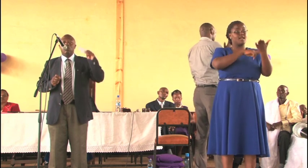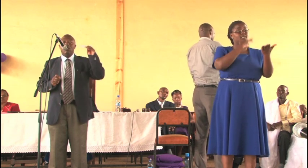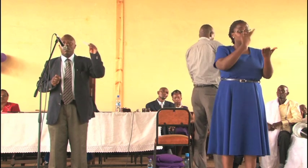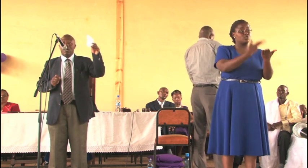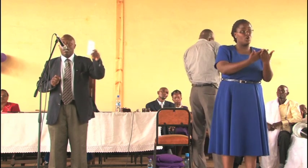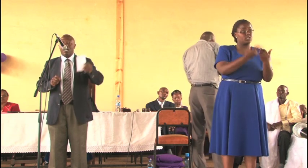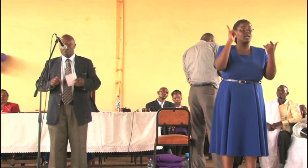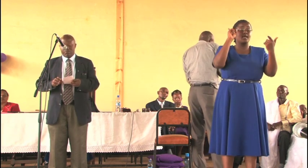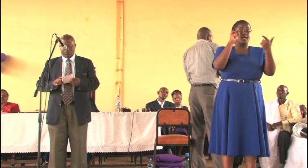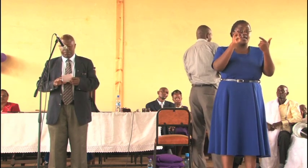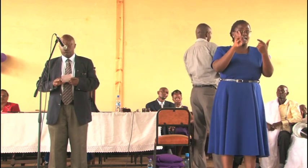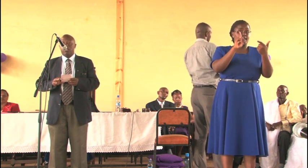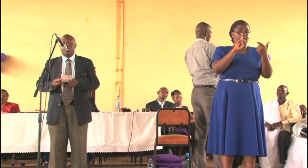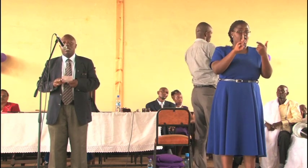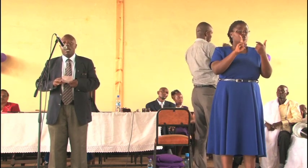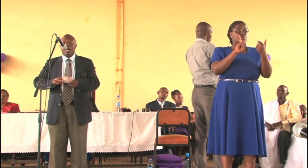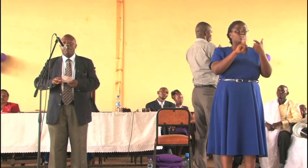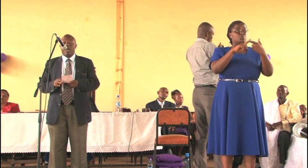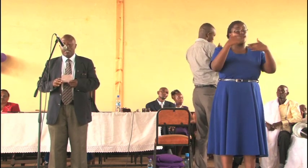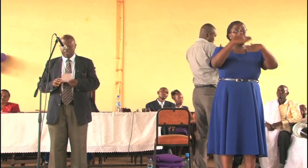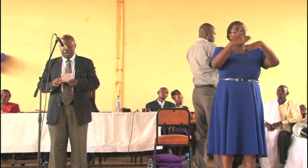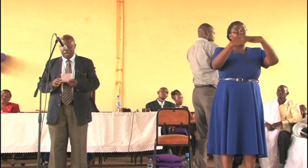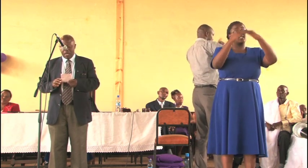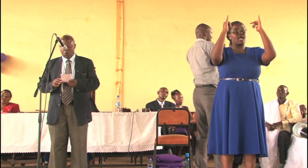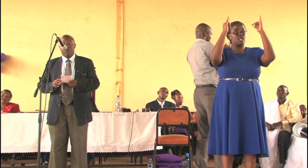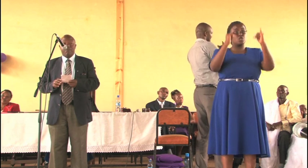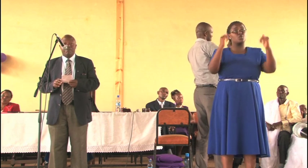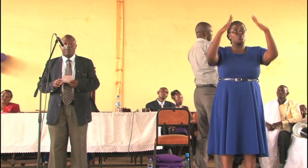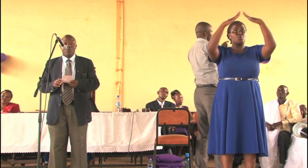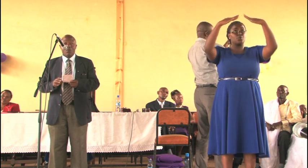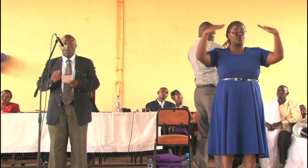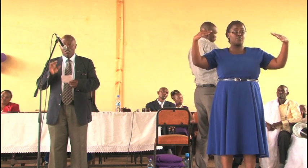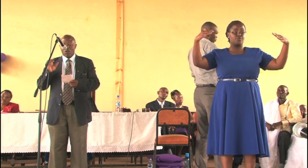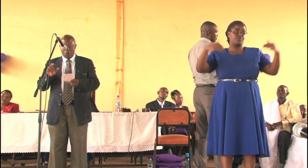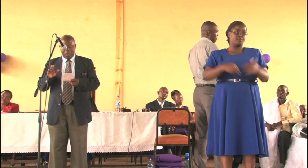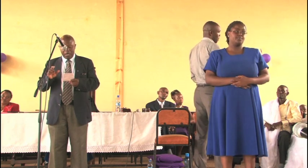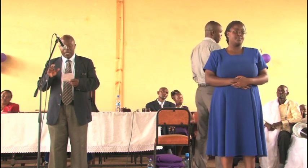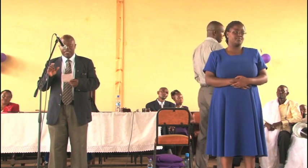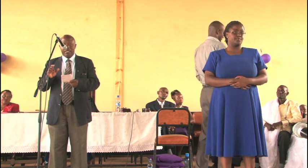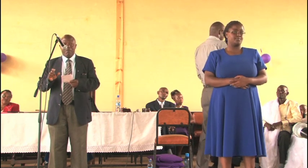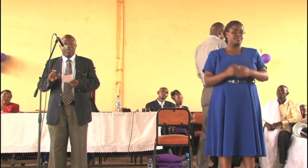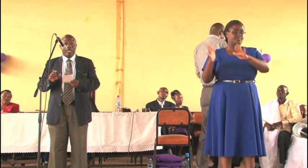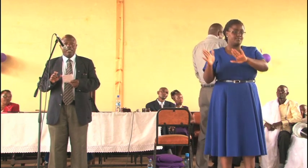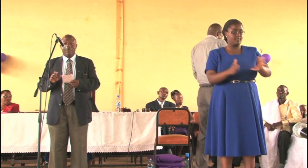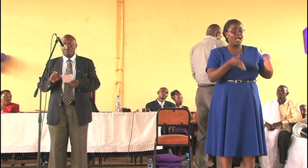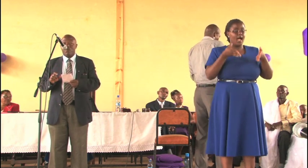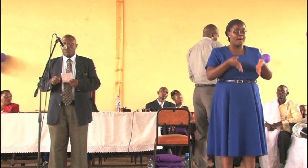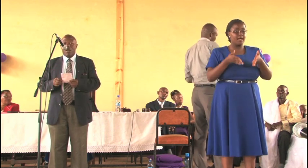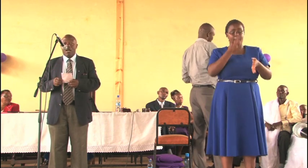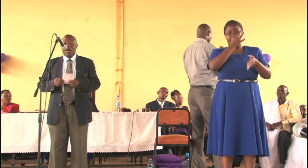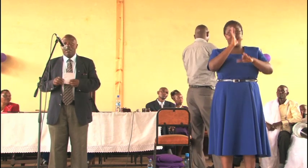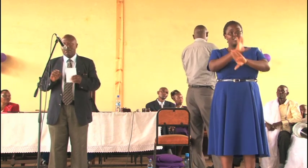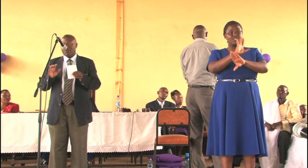year this month in October. And for all those years, the 16 years that we've been together with them, they've never had our